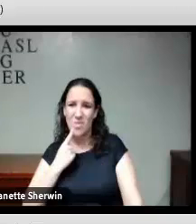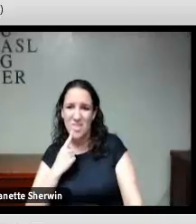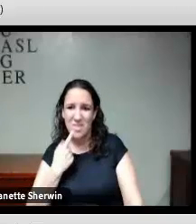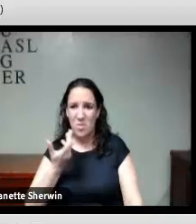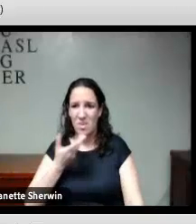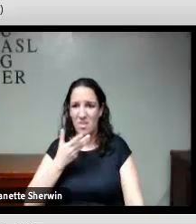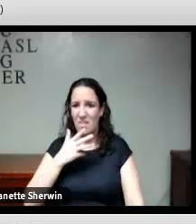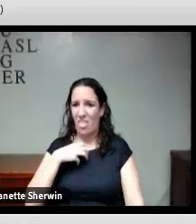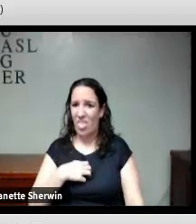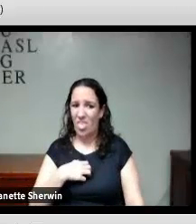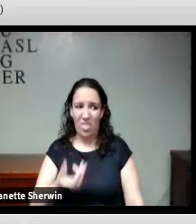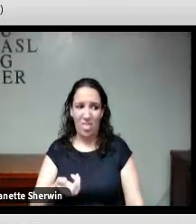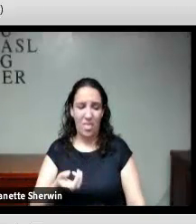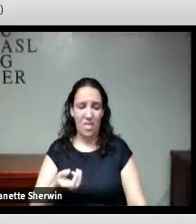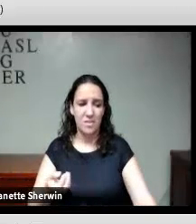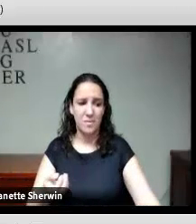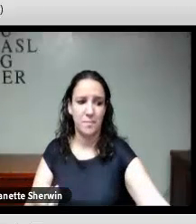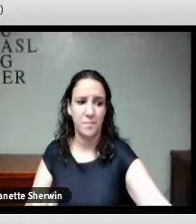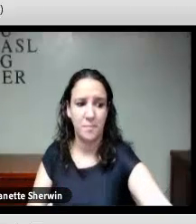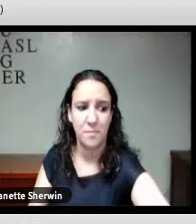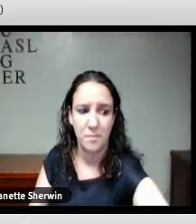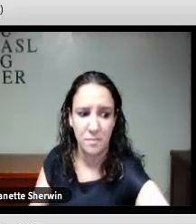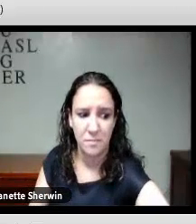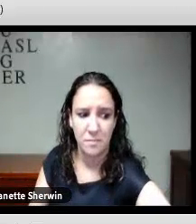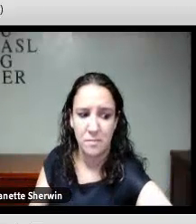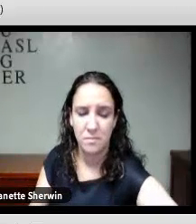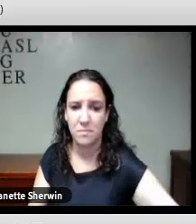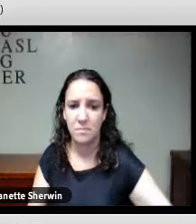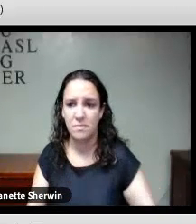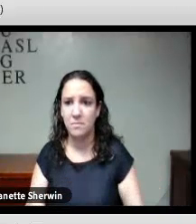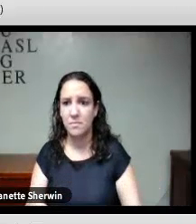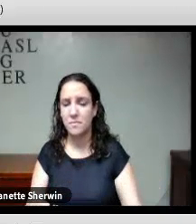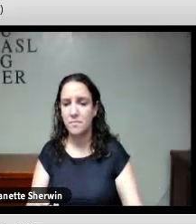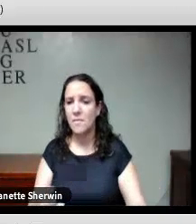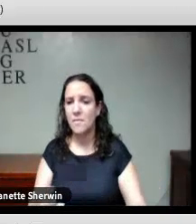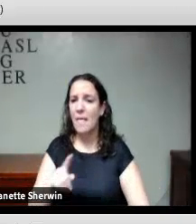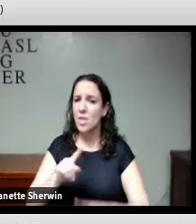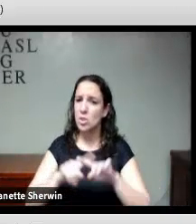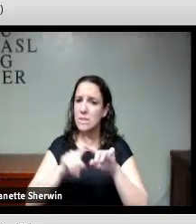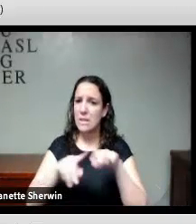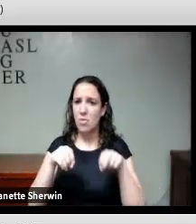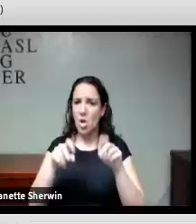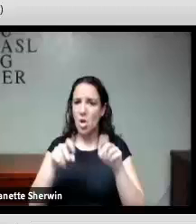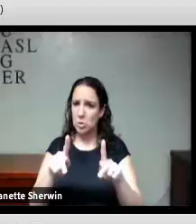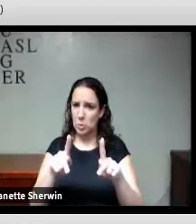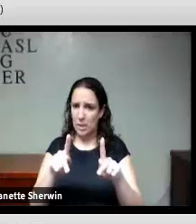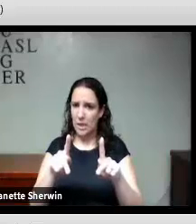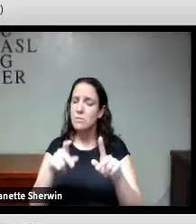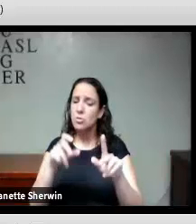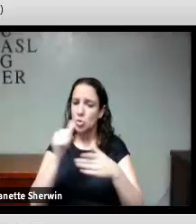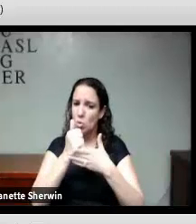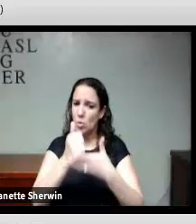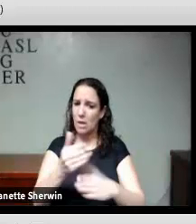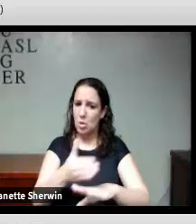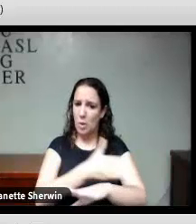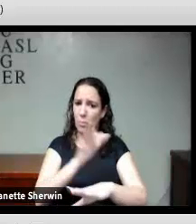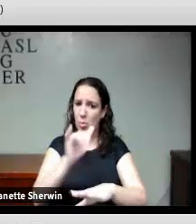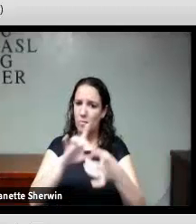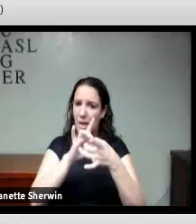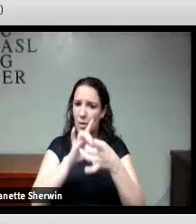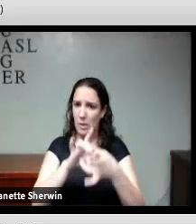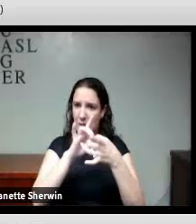whatever. And there are opportunities within that to help build the relationship that you want to build so that they come back